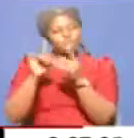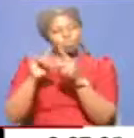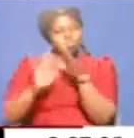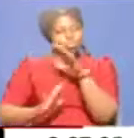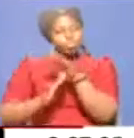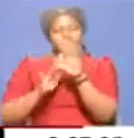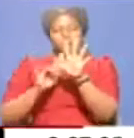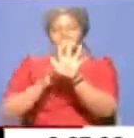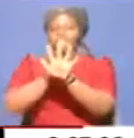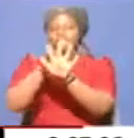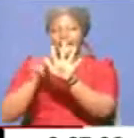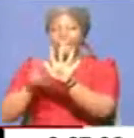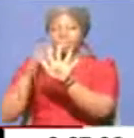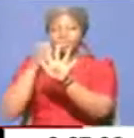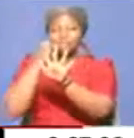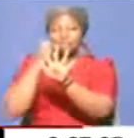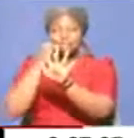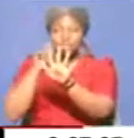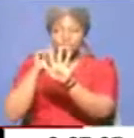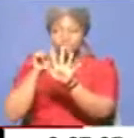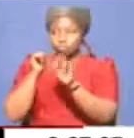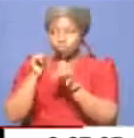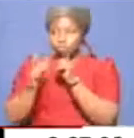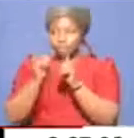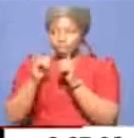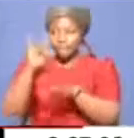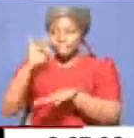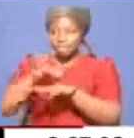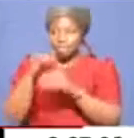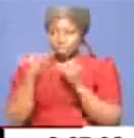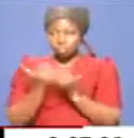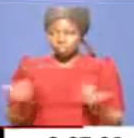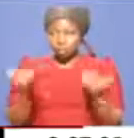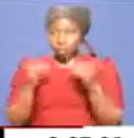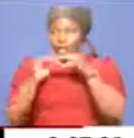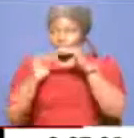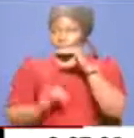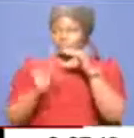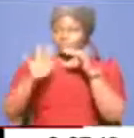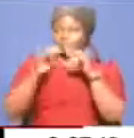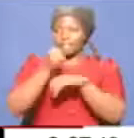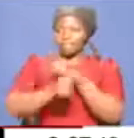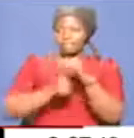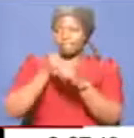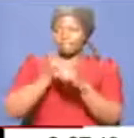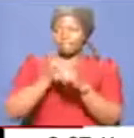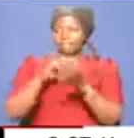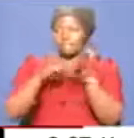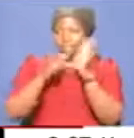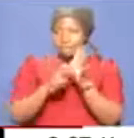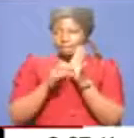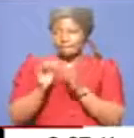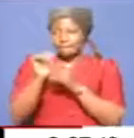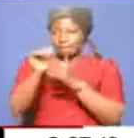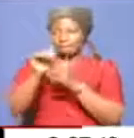that are affect children under five. So it contributes to a high mortality and